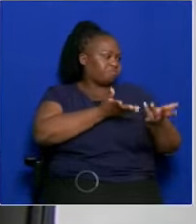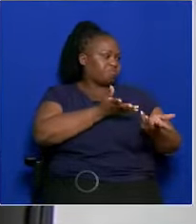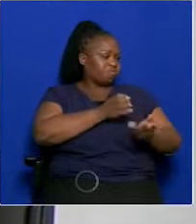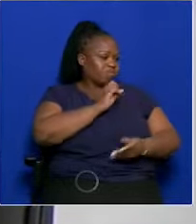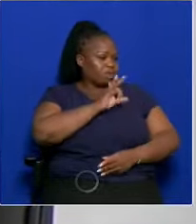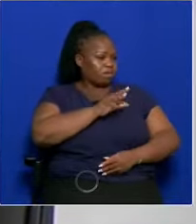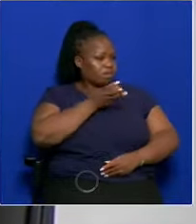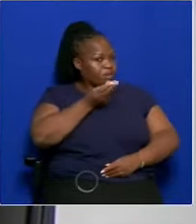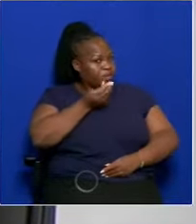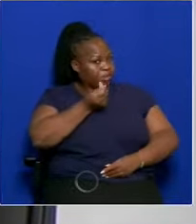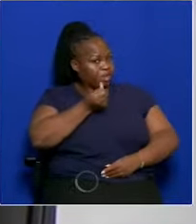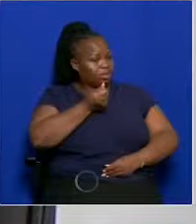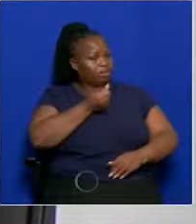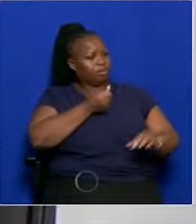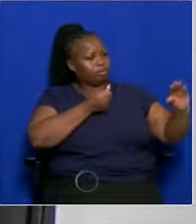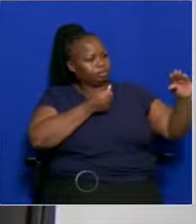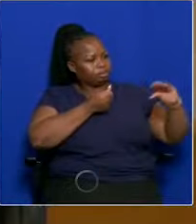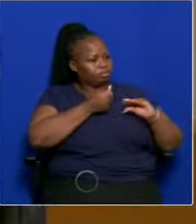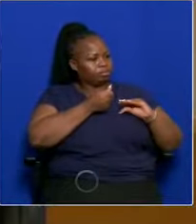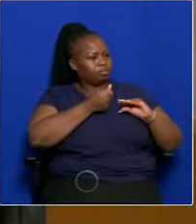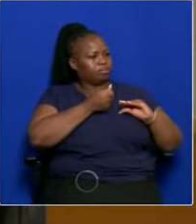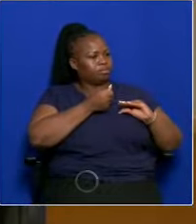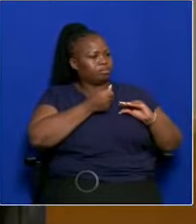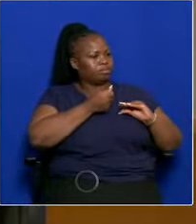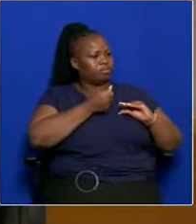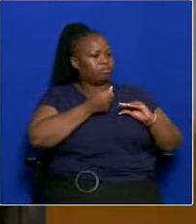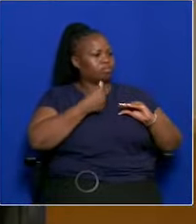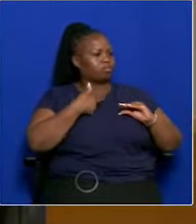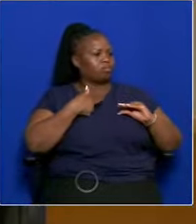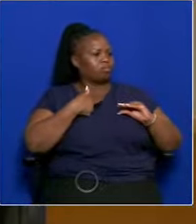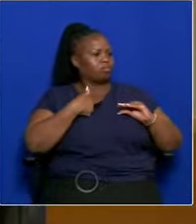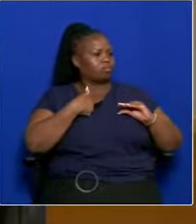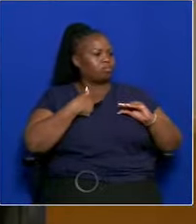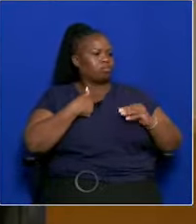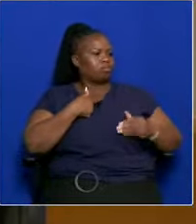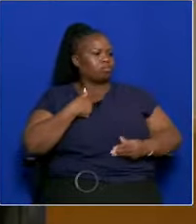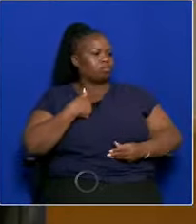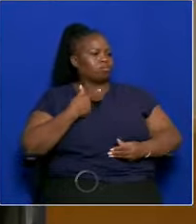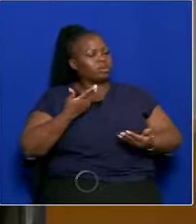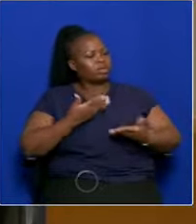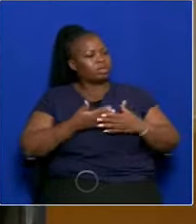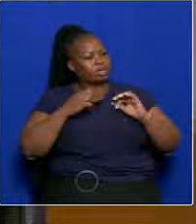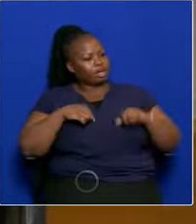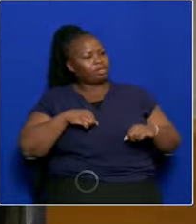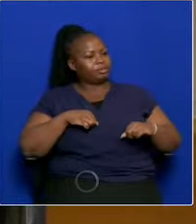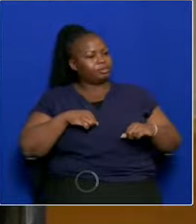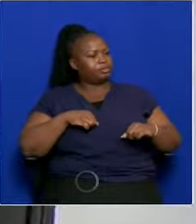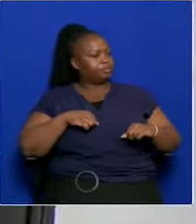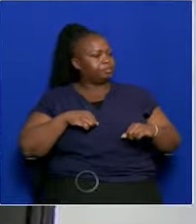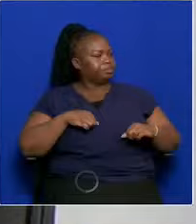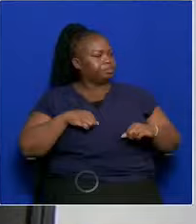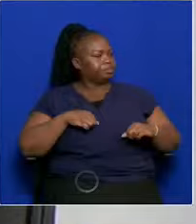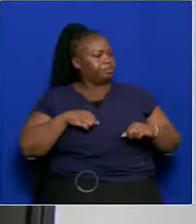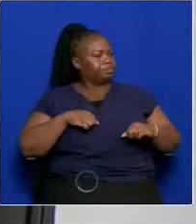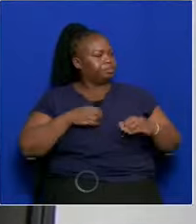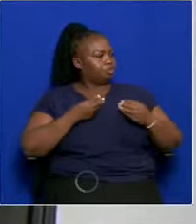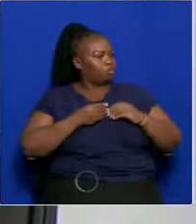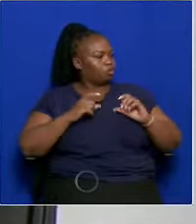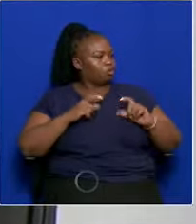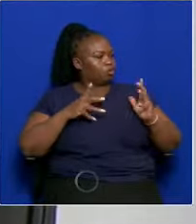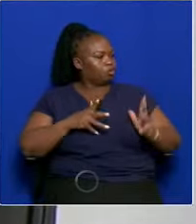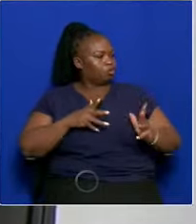and came out to me, I could agree with the commissioner's inference.